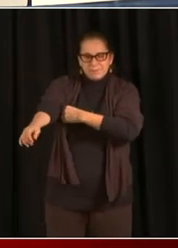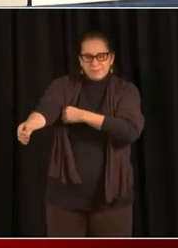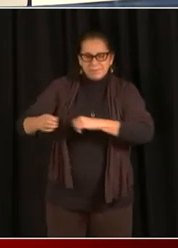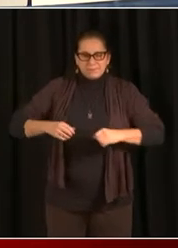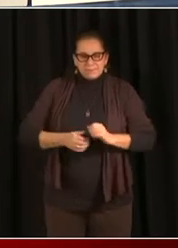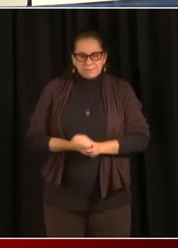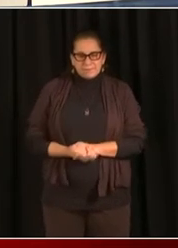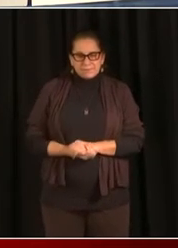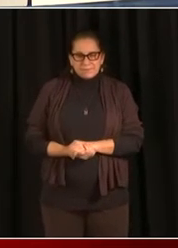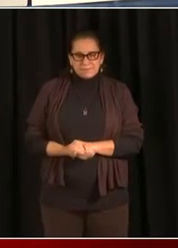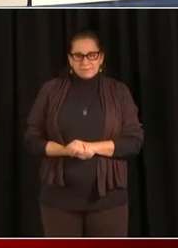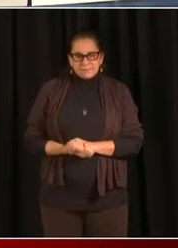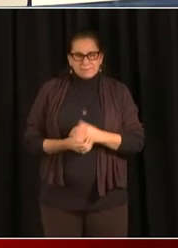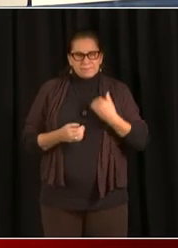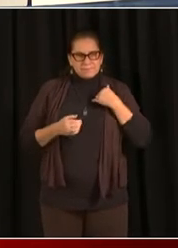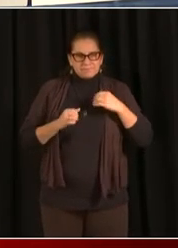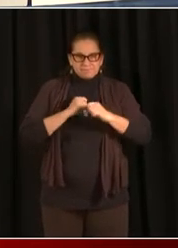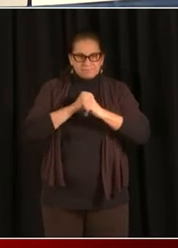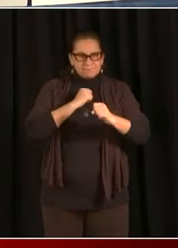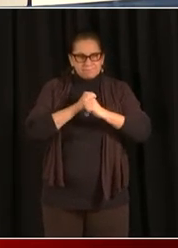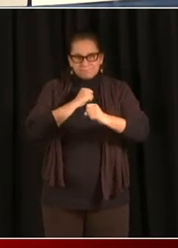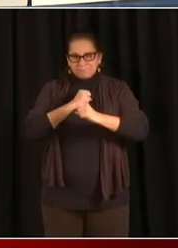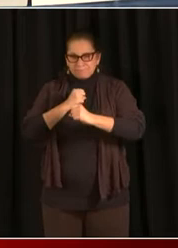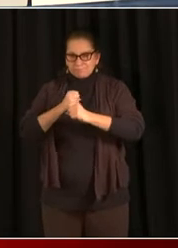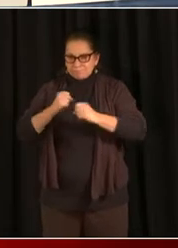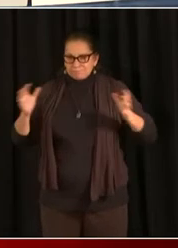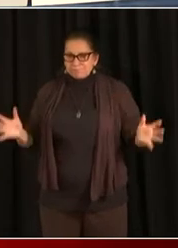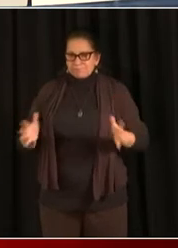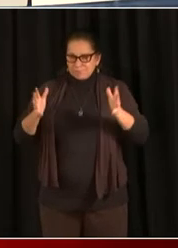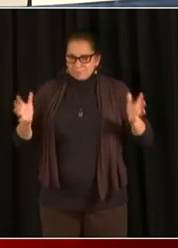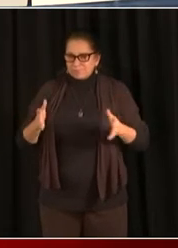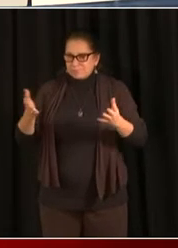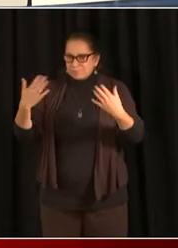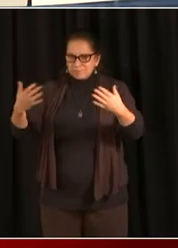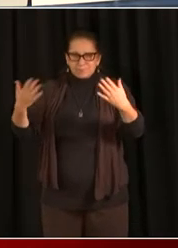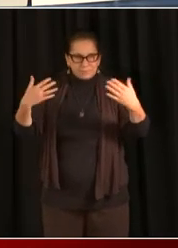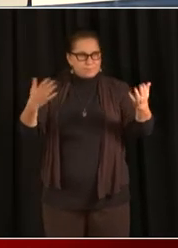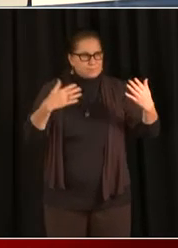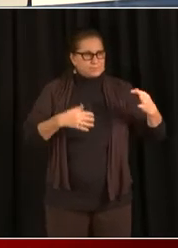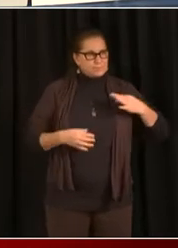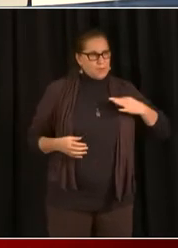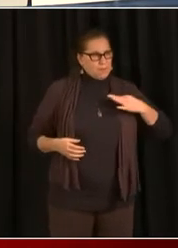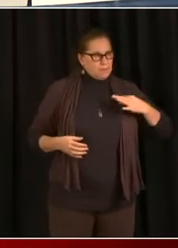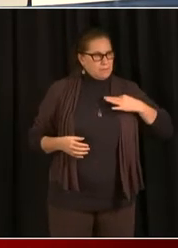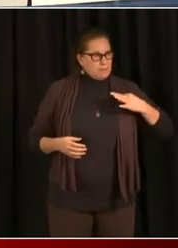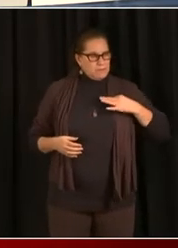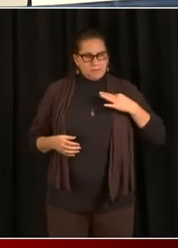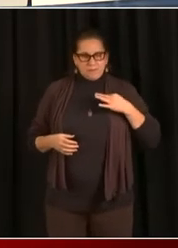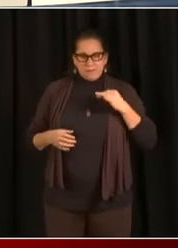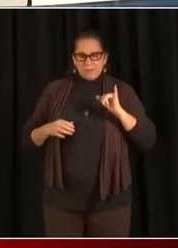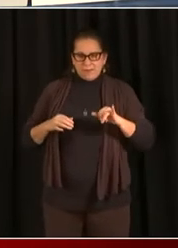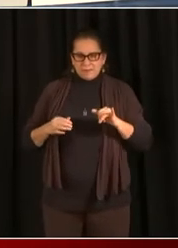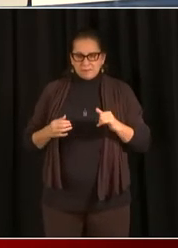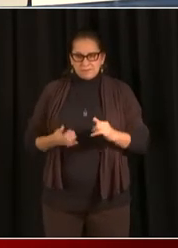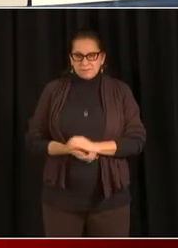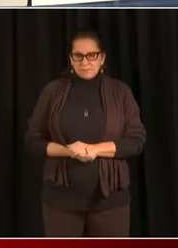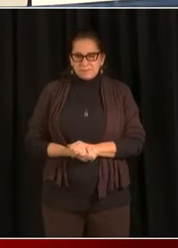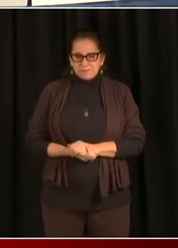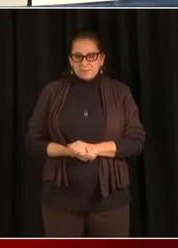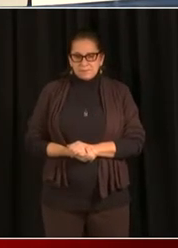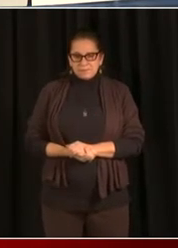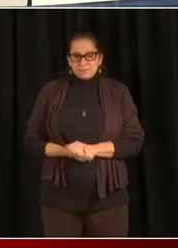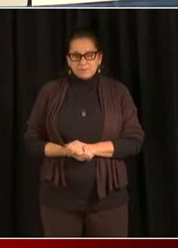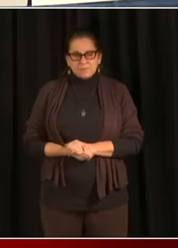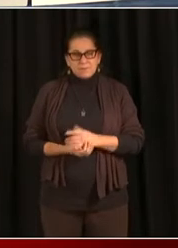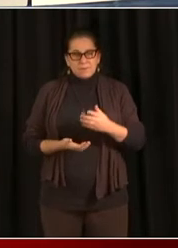we'll continue to have as a theme across our applications, okay? Documents, what do you